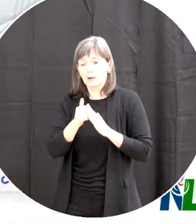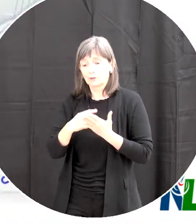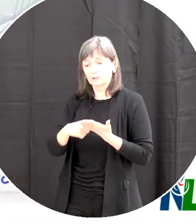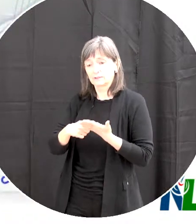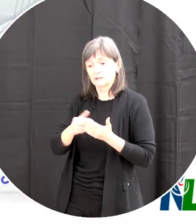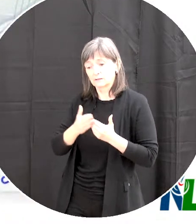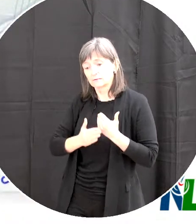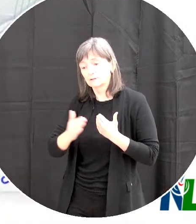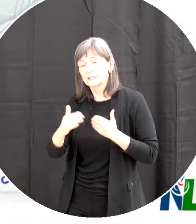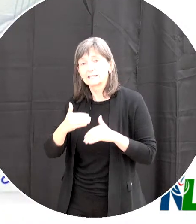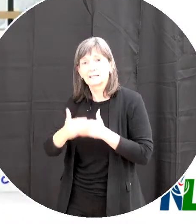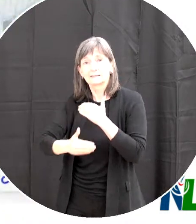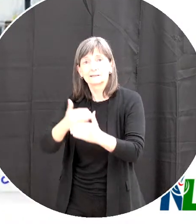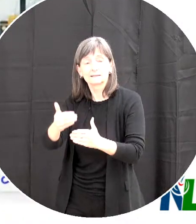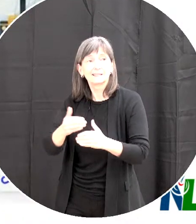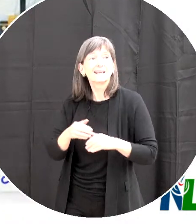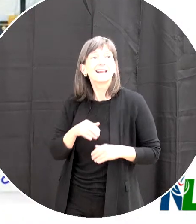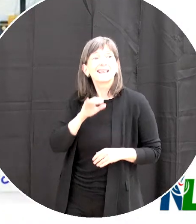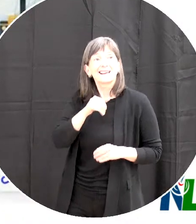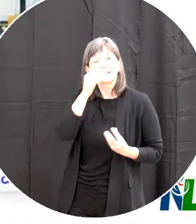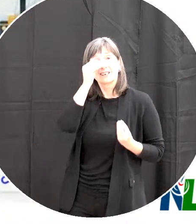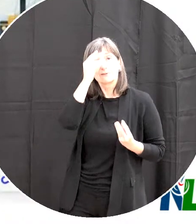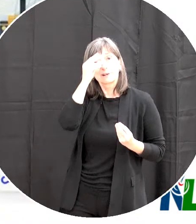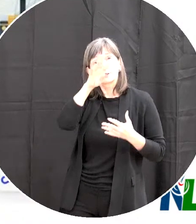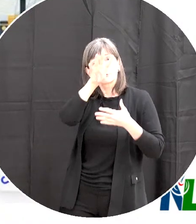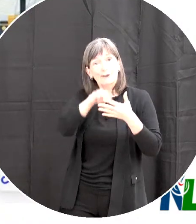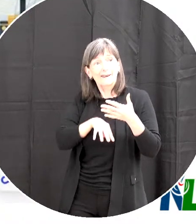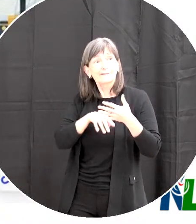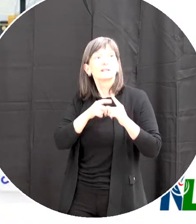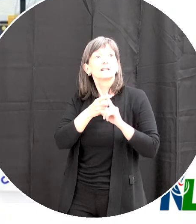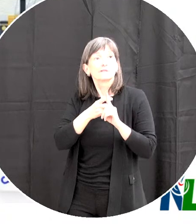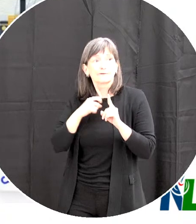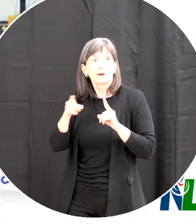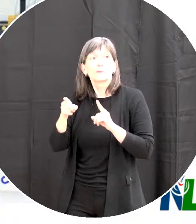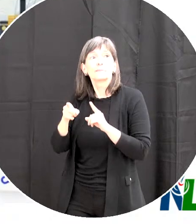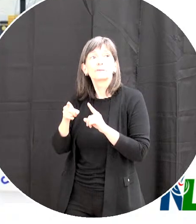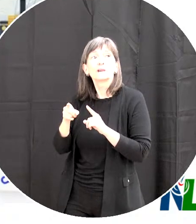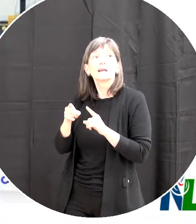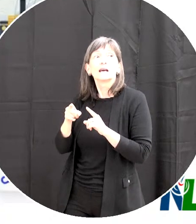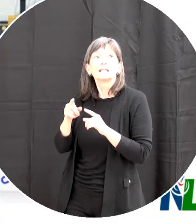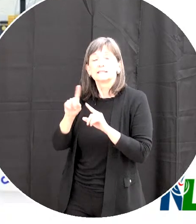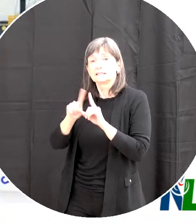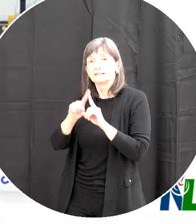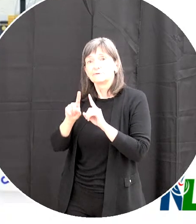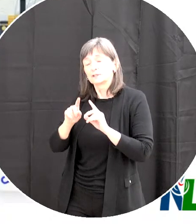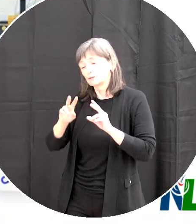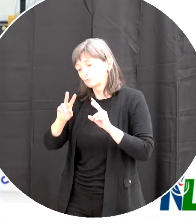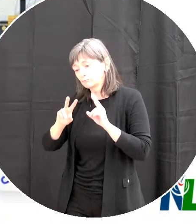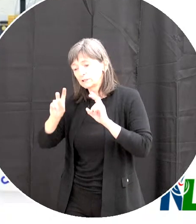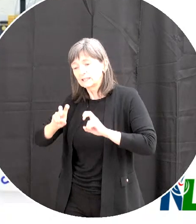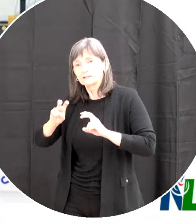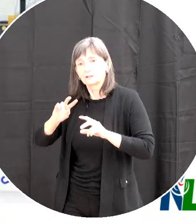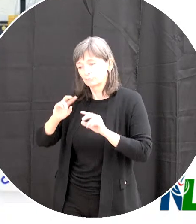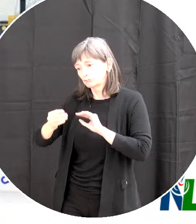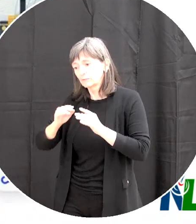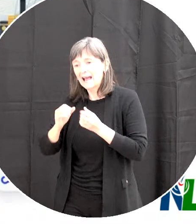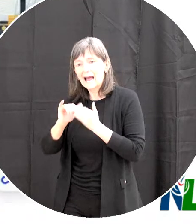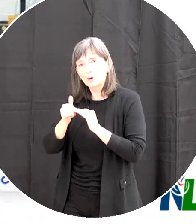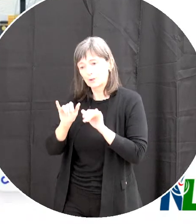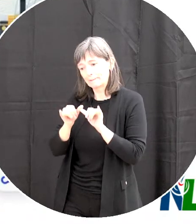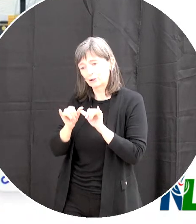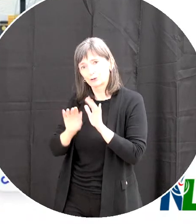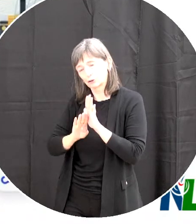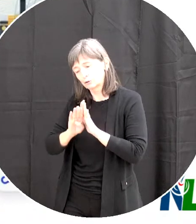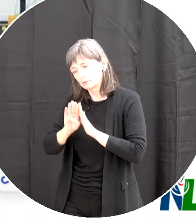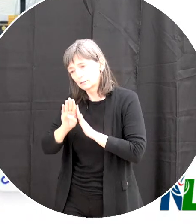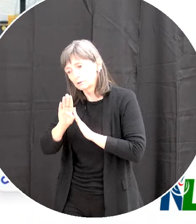This infographic is based on the NPDL framework and rubric. It is a celebration of our progress to date with